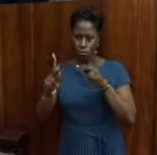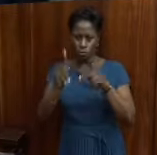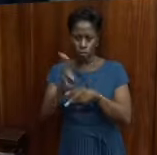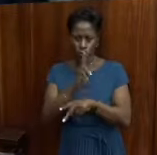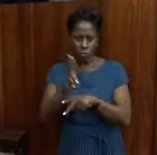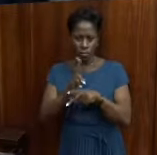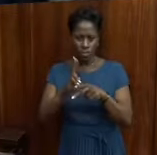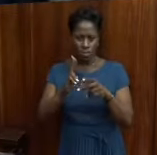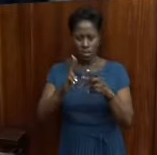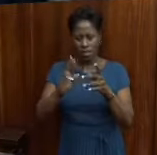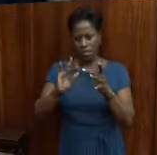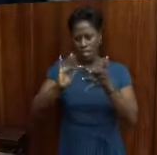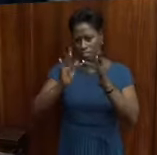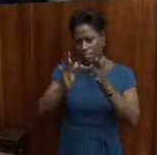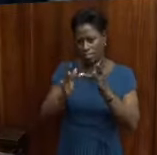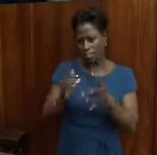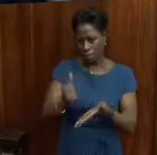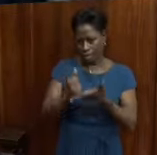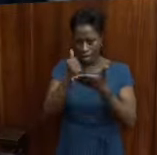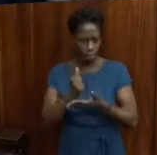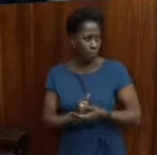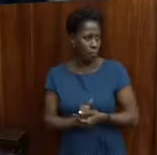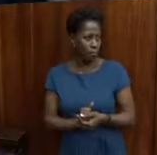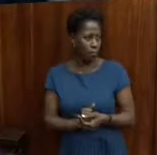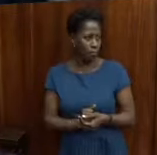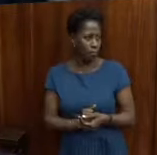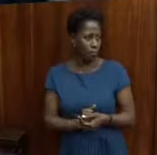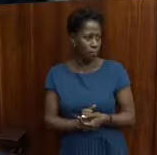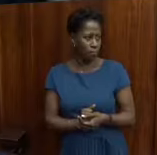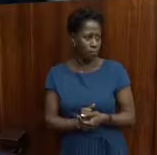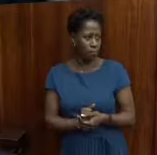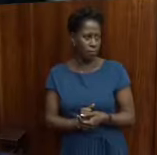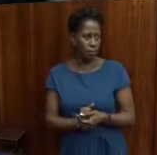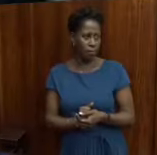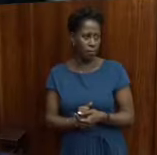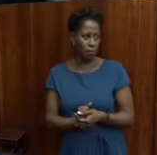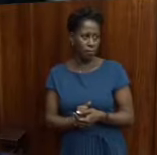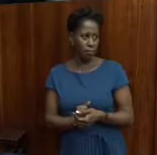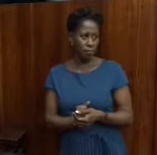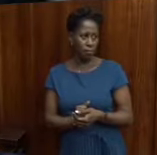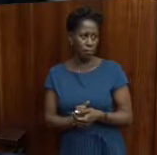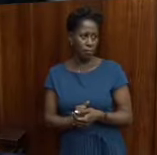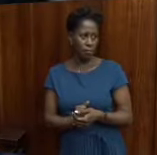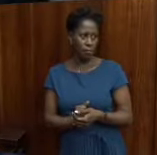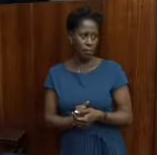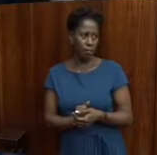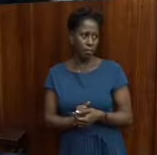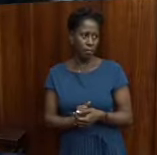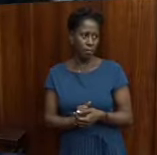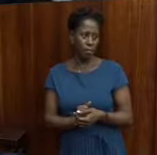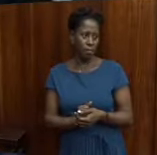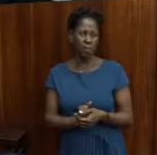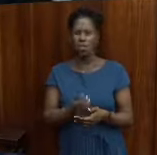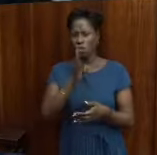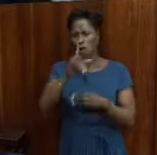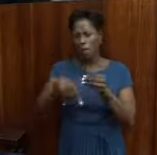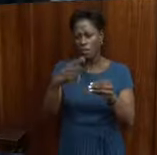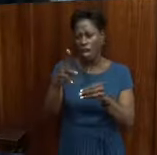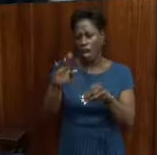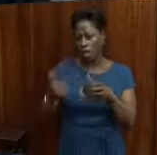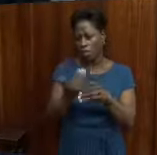Finance and grants, for the purchase of equipment for existing and viable businesses, the refurbishment of equipment and smart technologies,